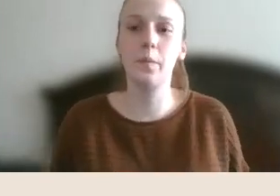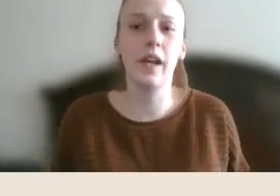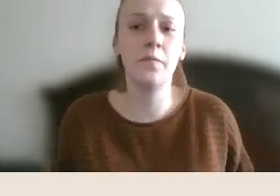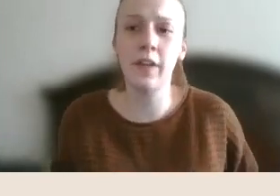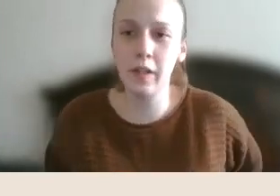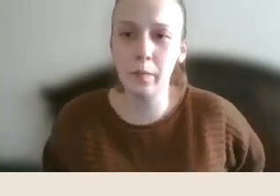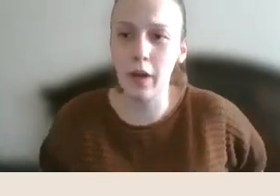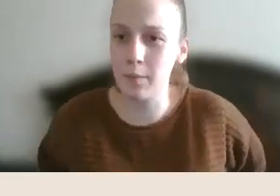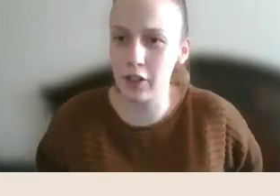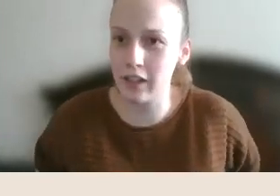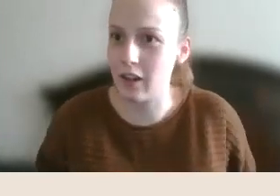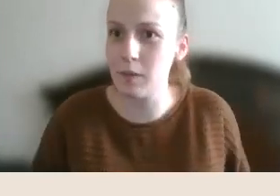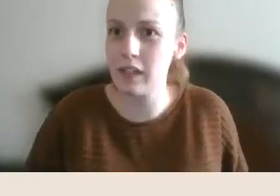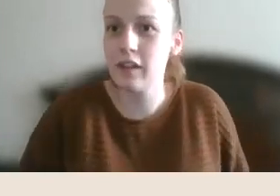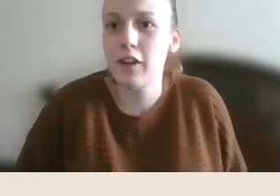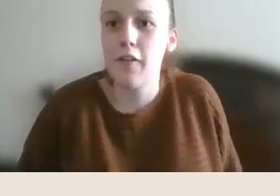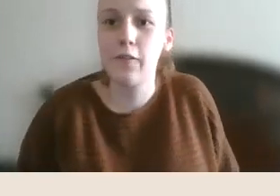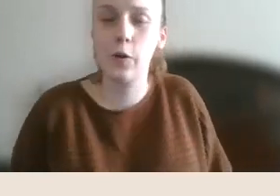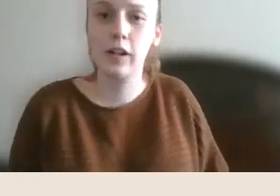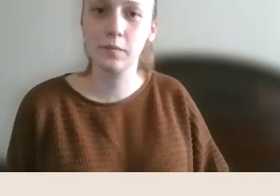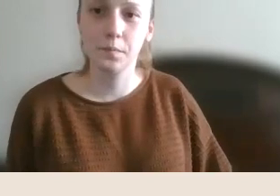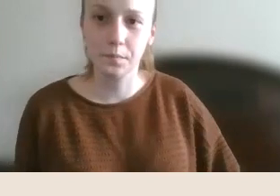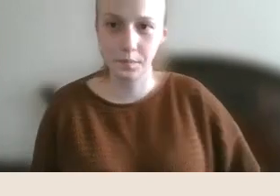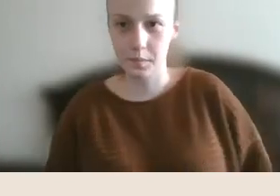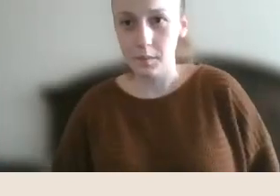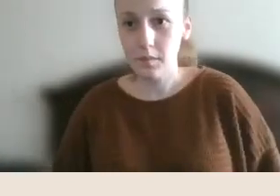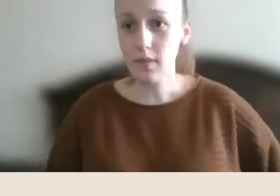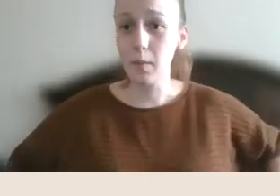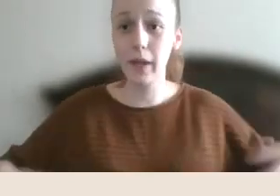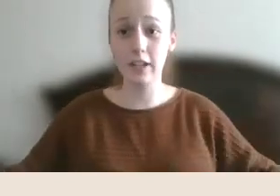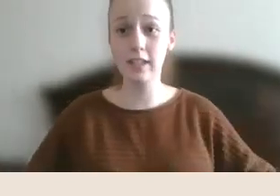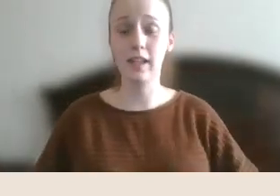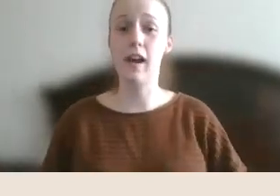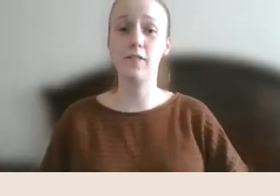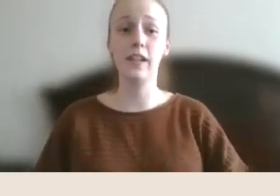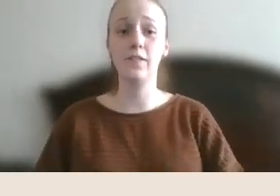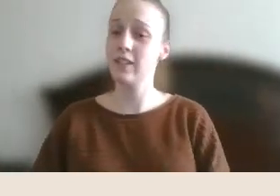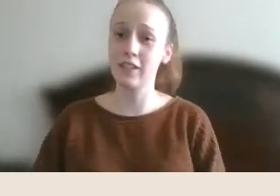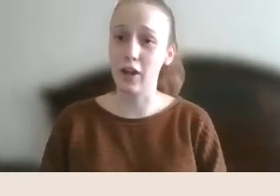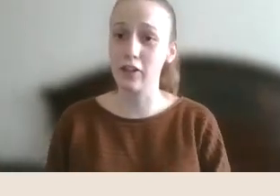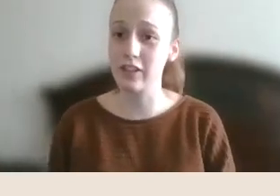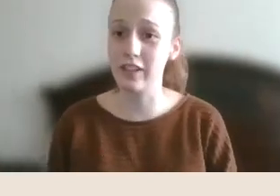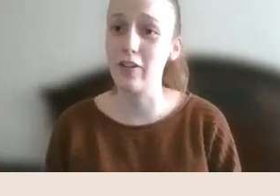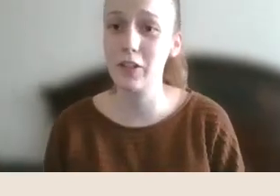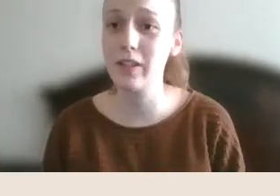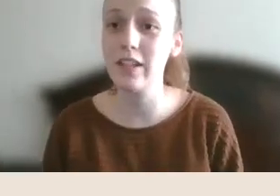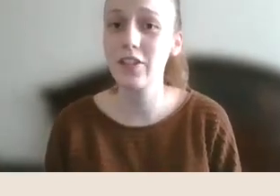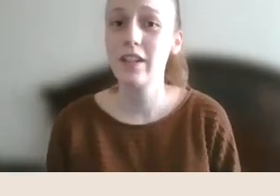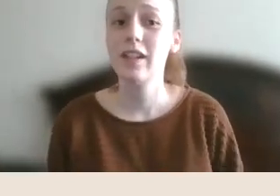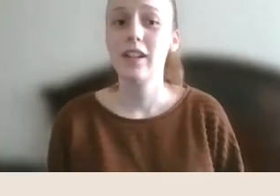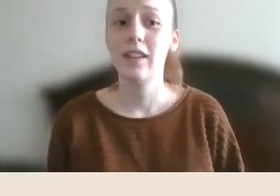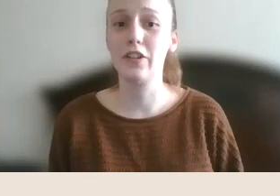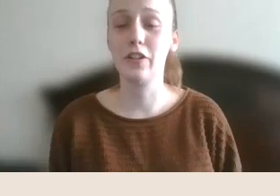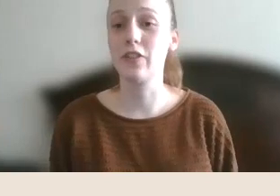it's become very popular and common for parents of infants and toddlers to also